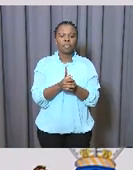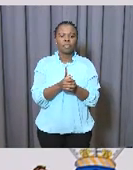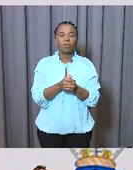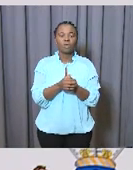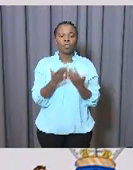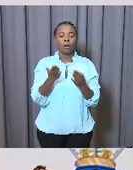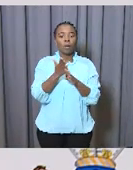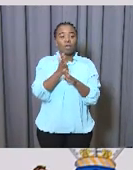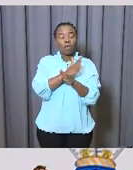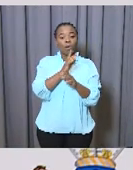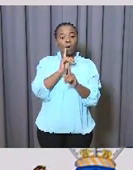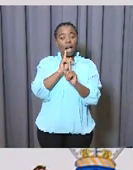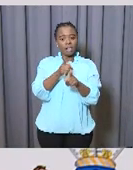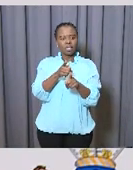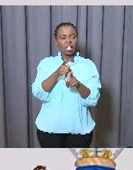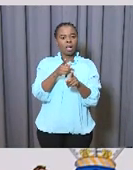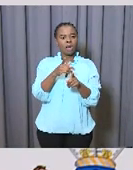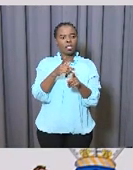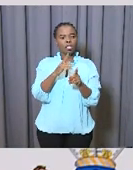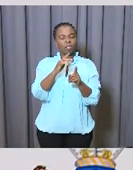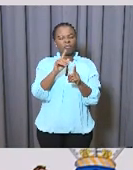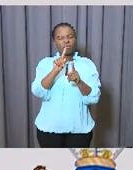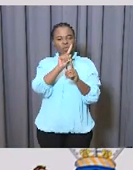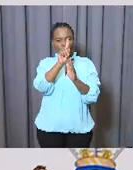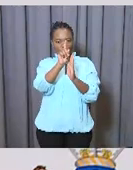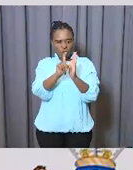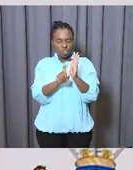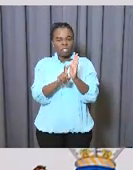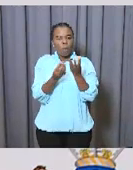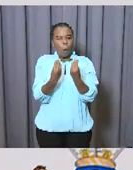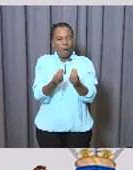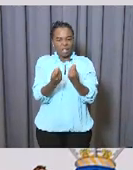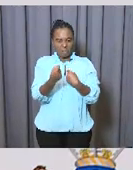Before we answer, I just want to check some of the questions that we received via